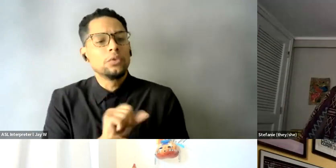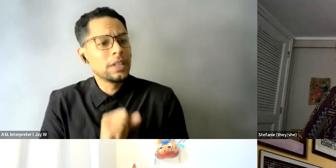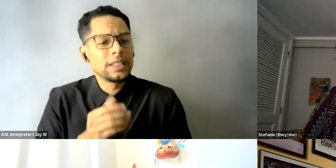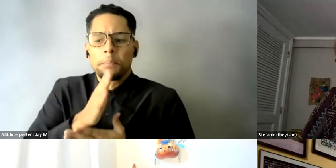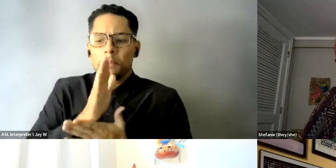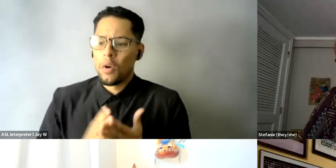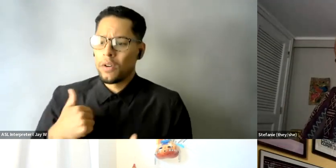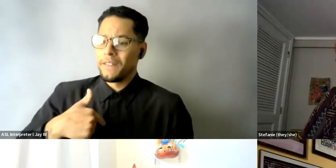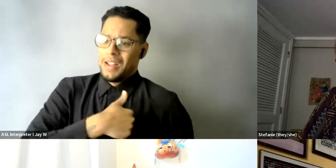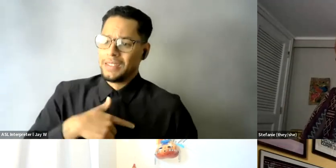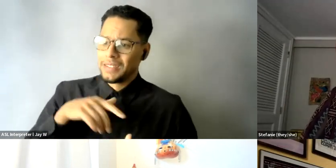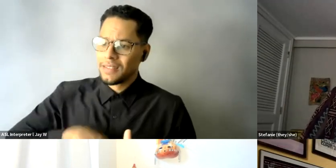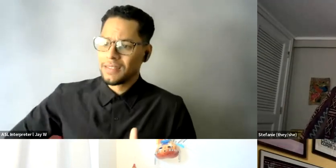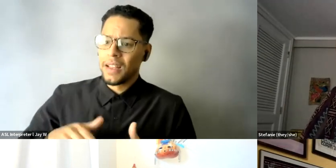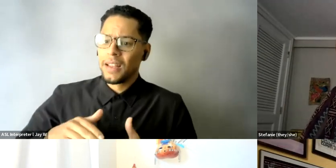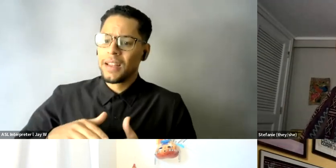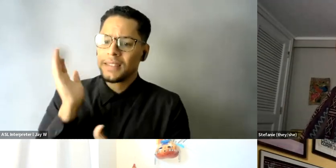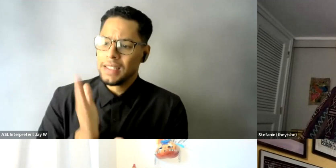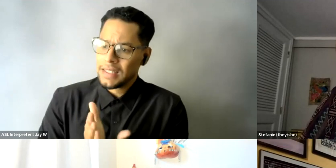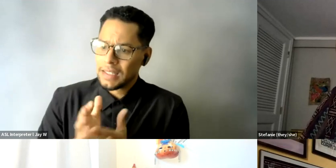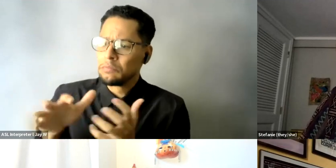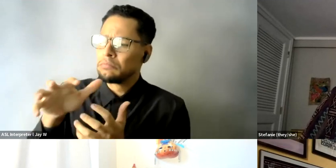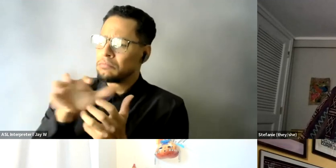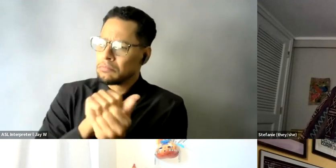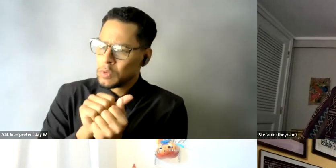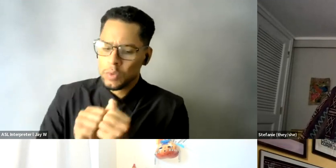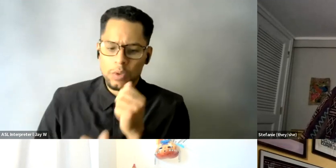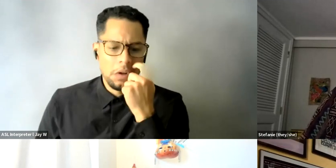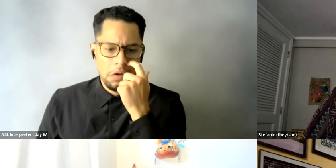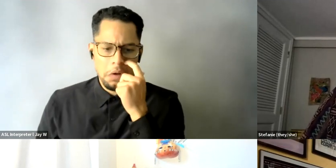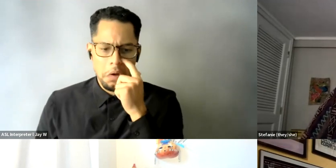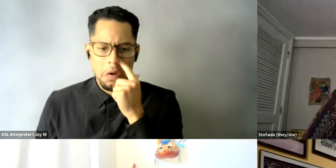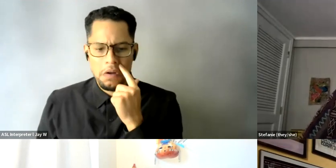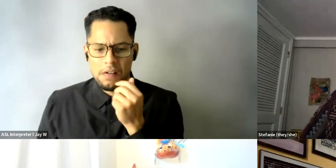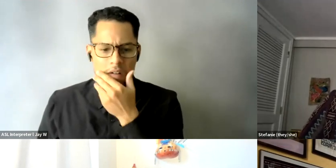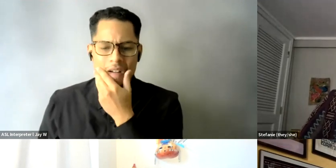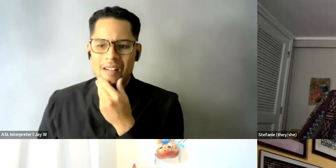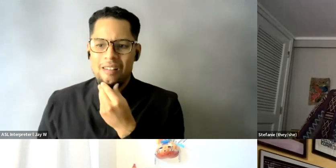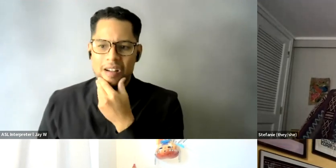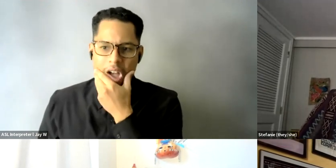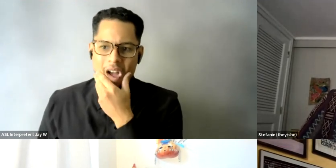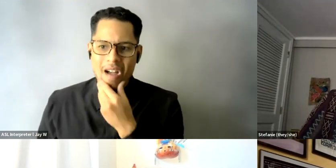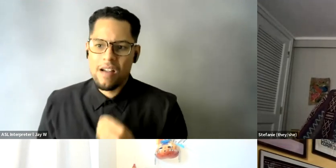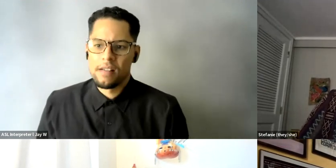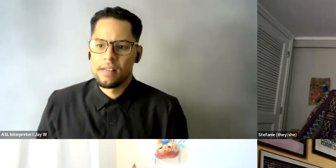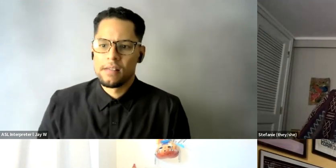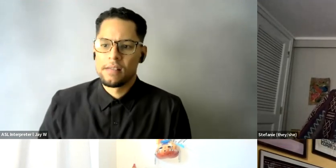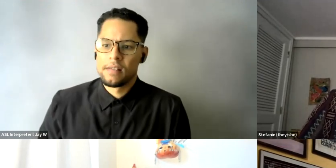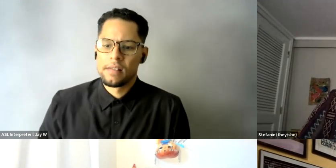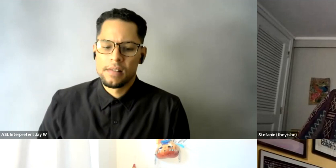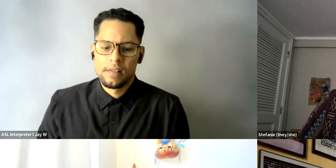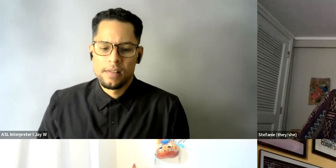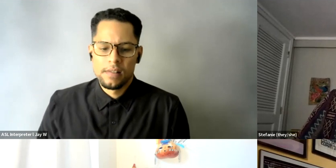you know. And I guess what I would bring into the conversation that feels the most useful is